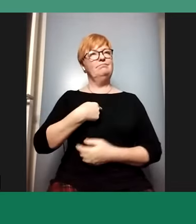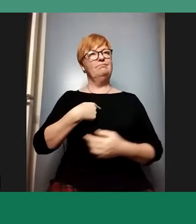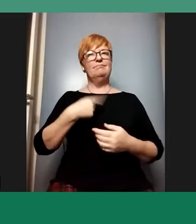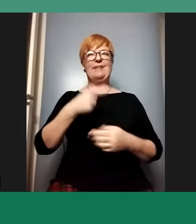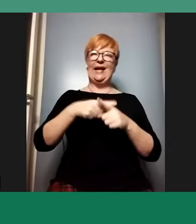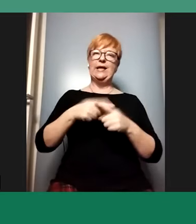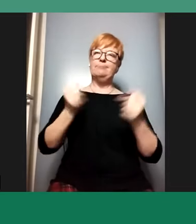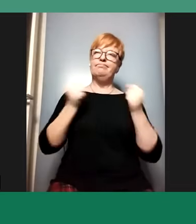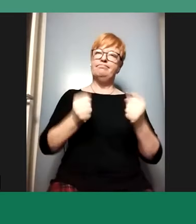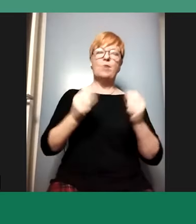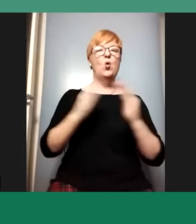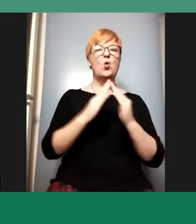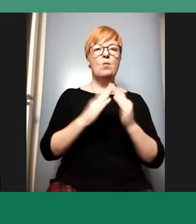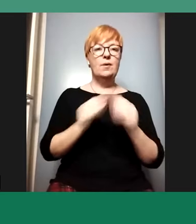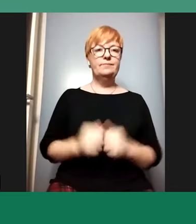Black and been here since